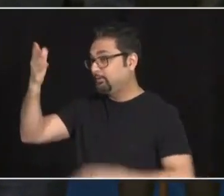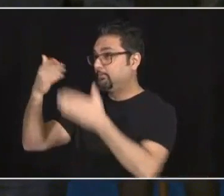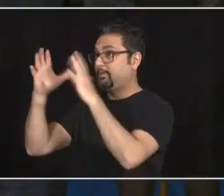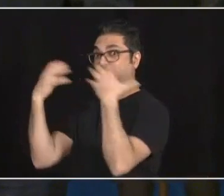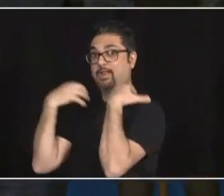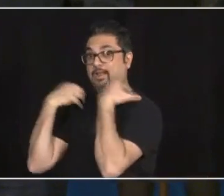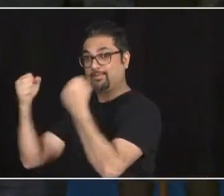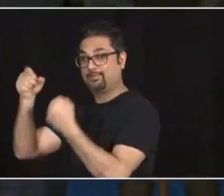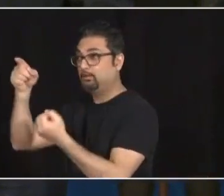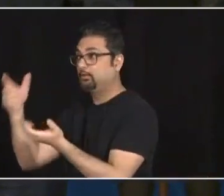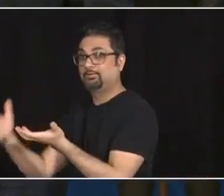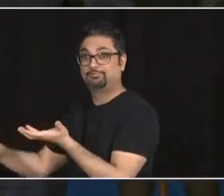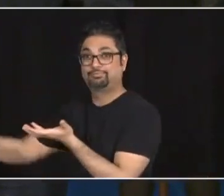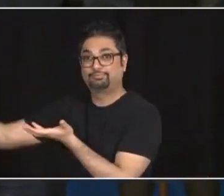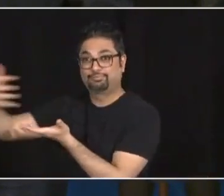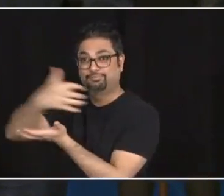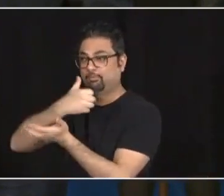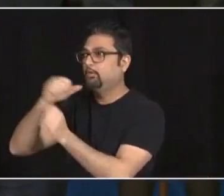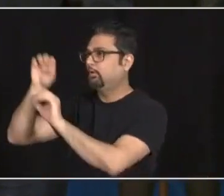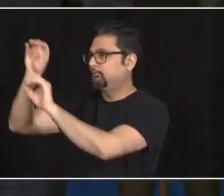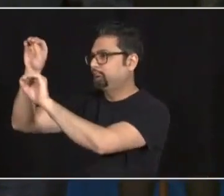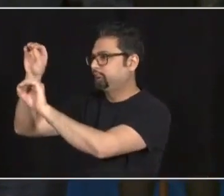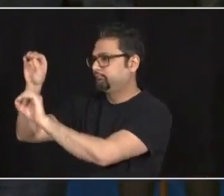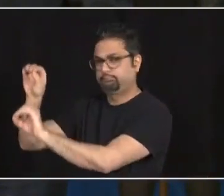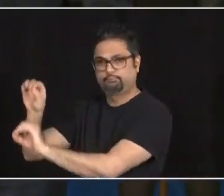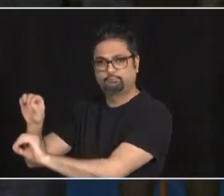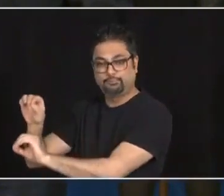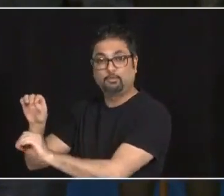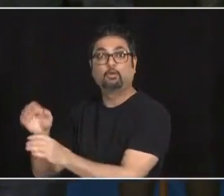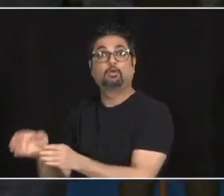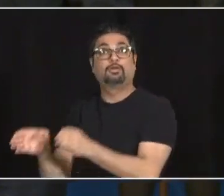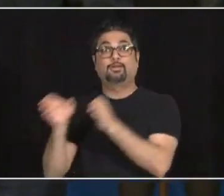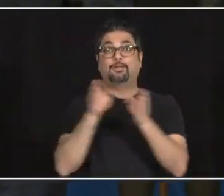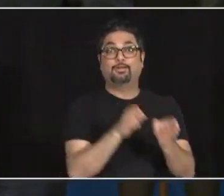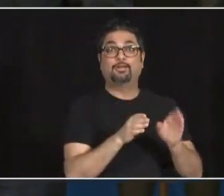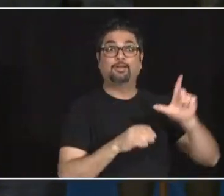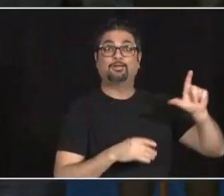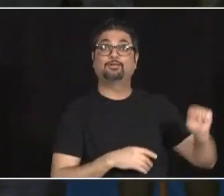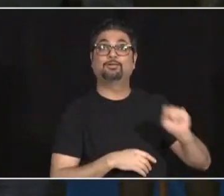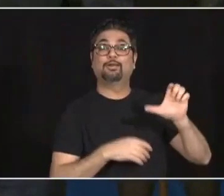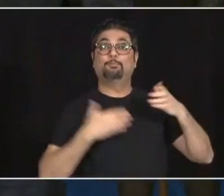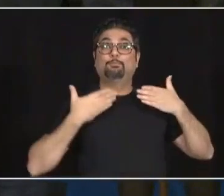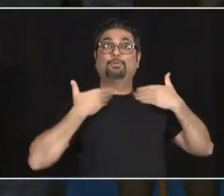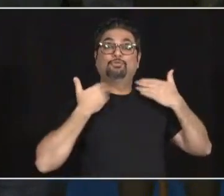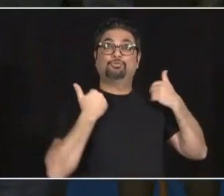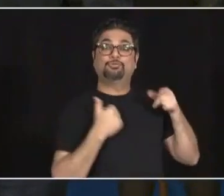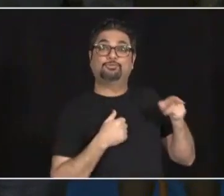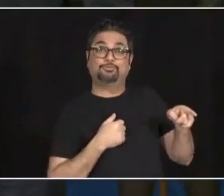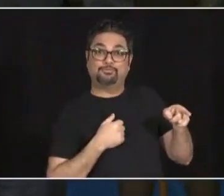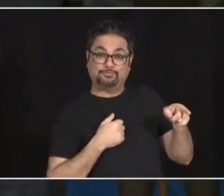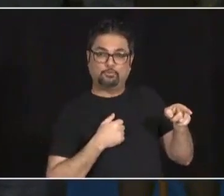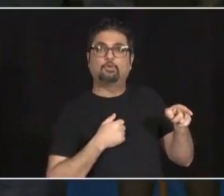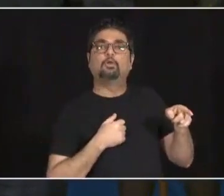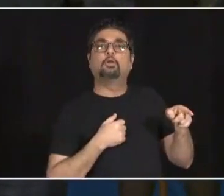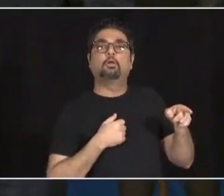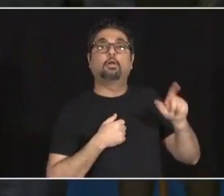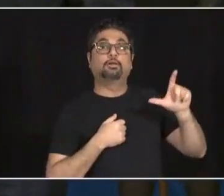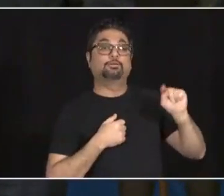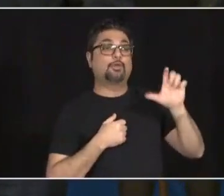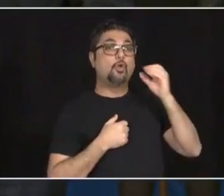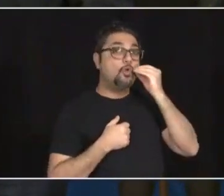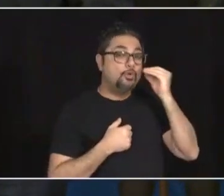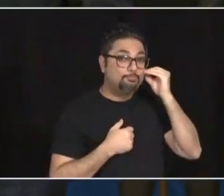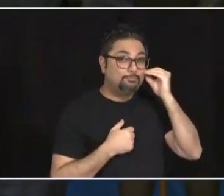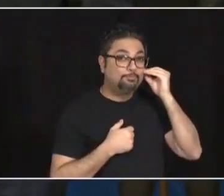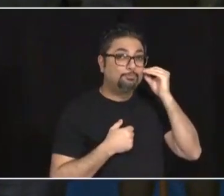then presented. For our long-term care ministry, we are now getting information straight from the homes and trying to